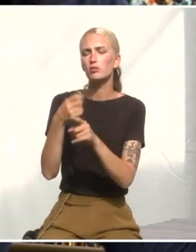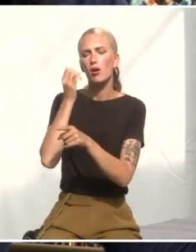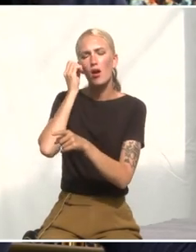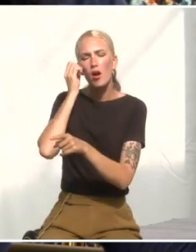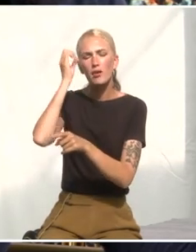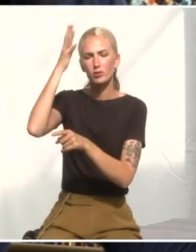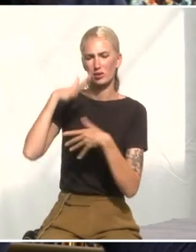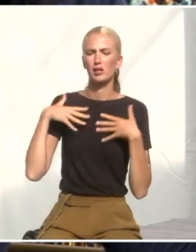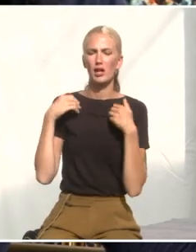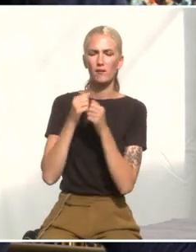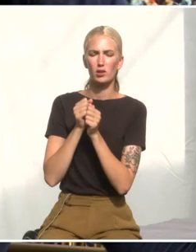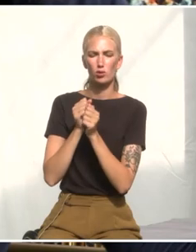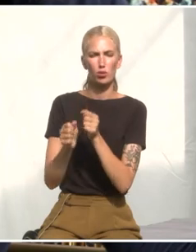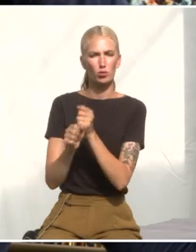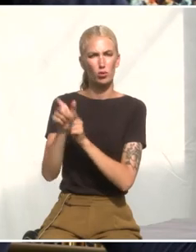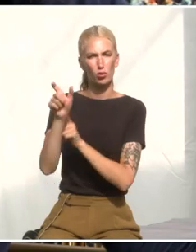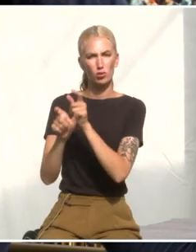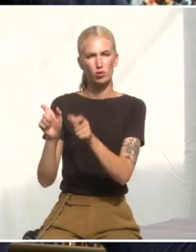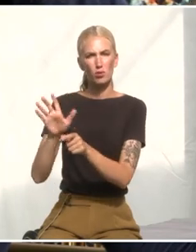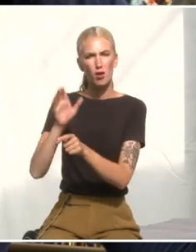healthcare system workers.